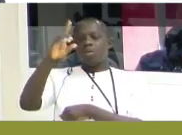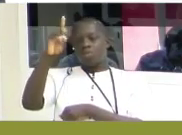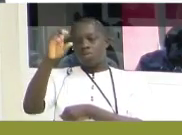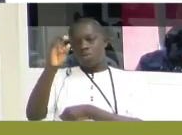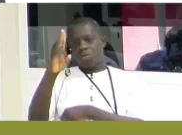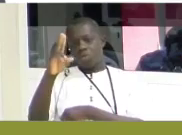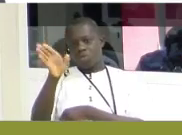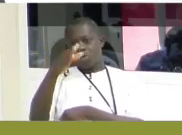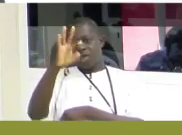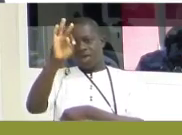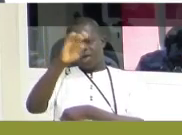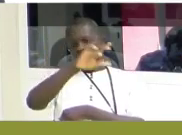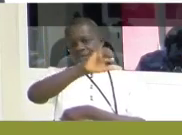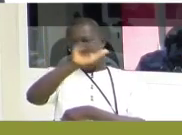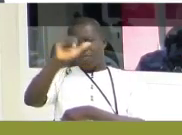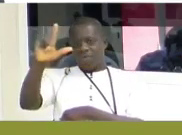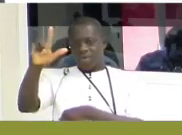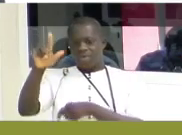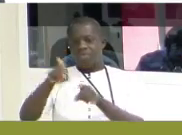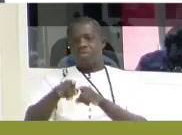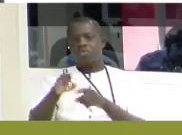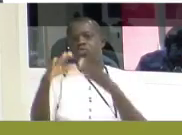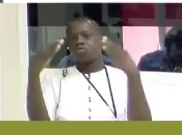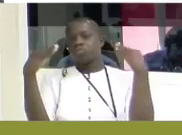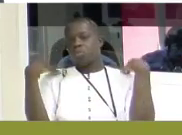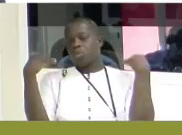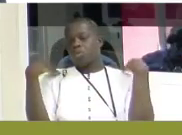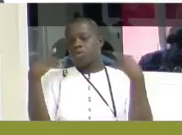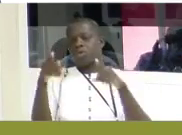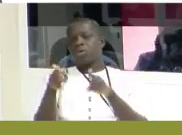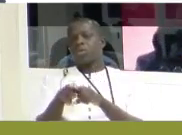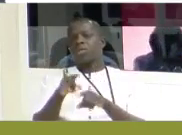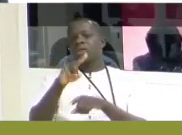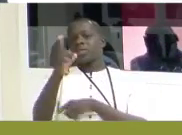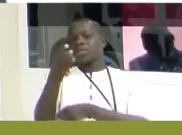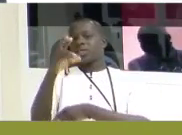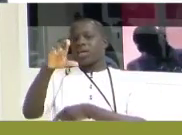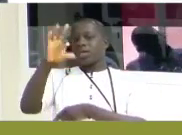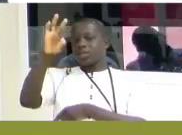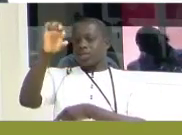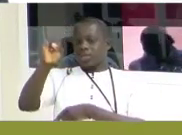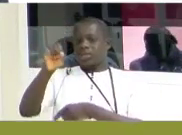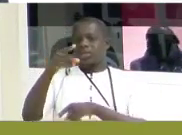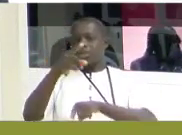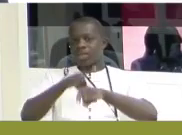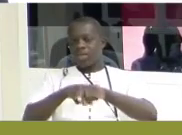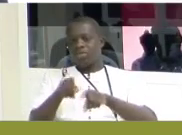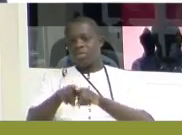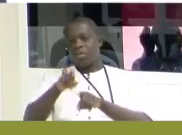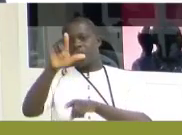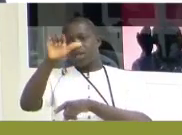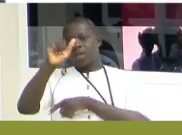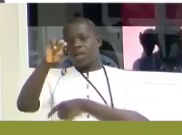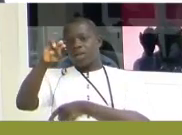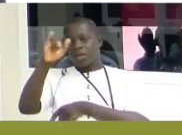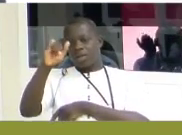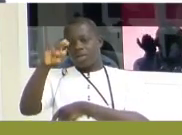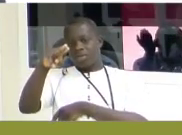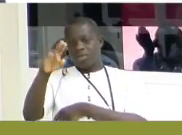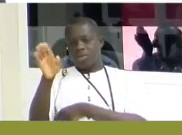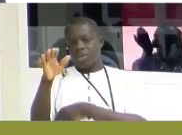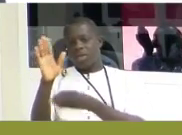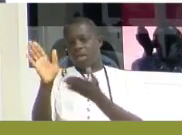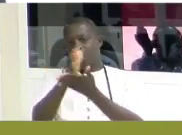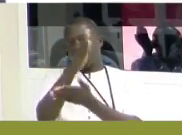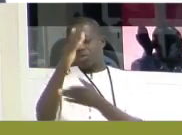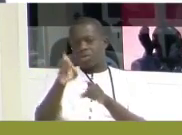GRTS. He took over from Lamin Cham when Lamin Cham was removed as the sports anchor GRTS. Then you also have Musa Serif. He used to be